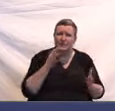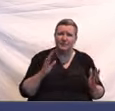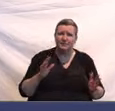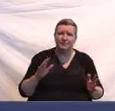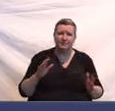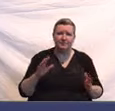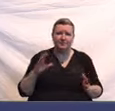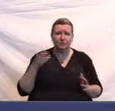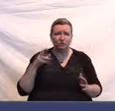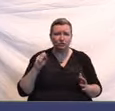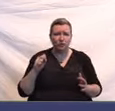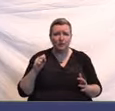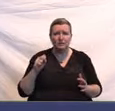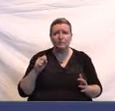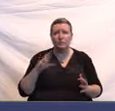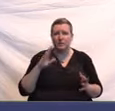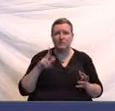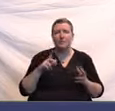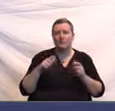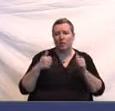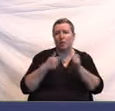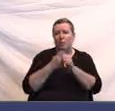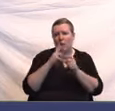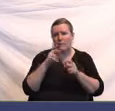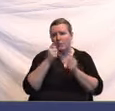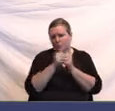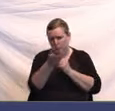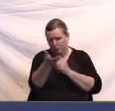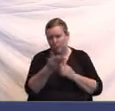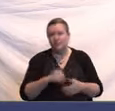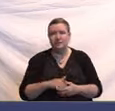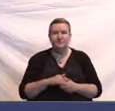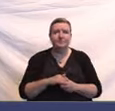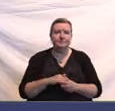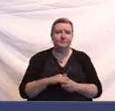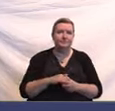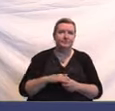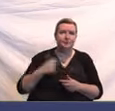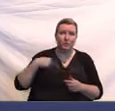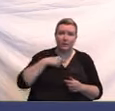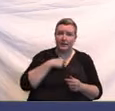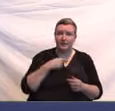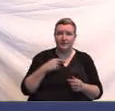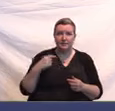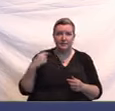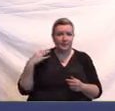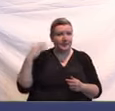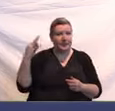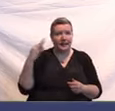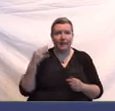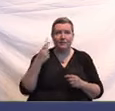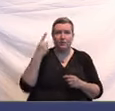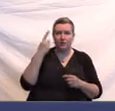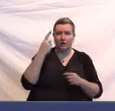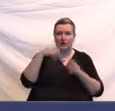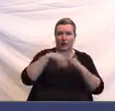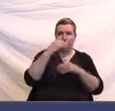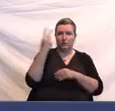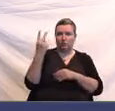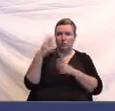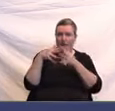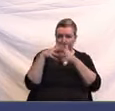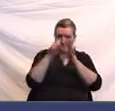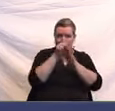me, Alex, would be great. And by the way, we have been picked as one of only 2 American states to do a pilot with the